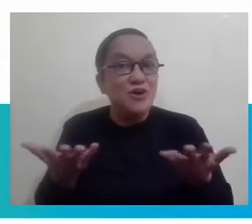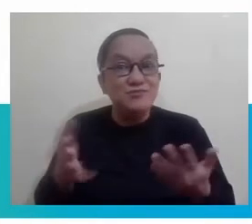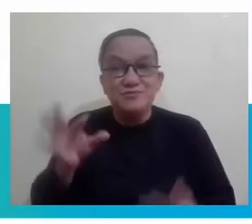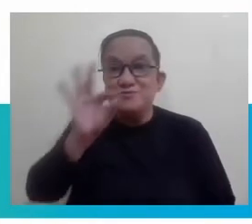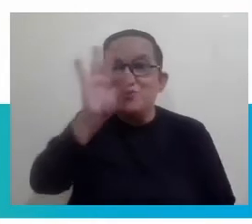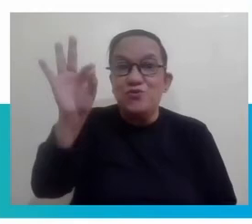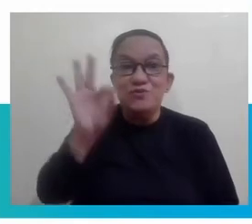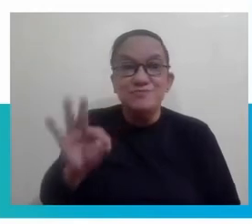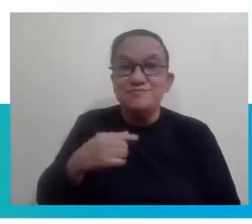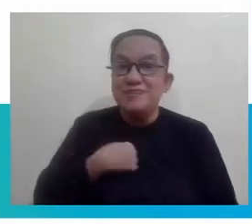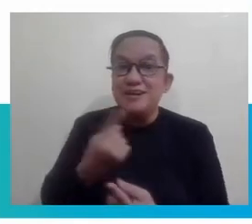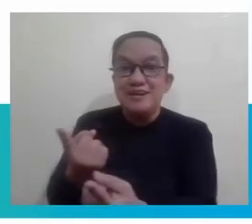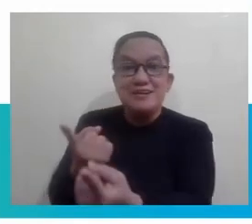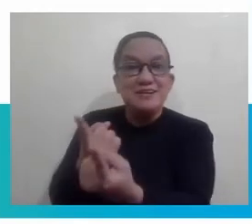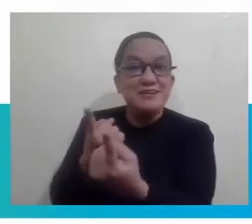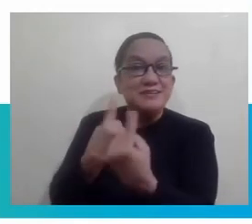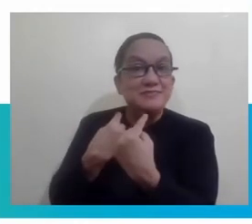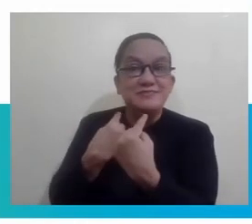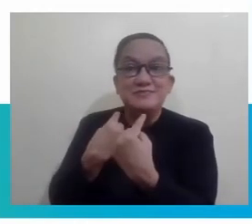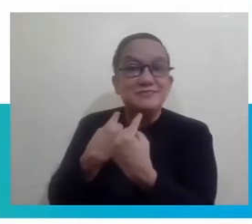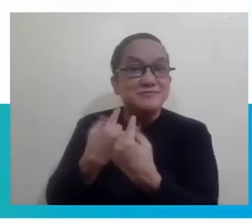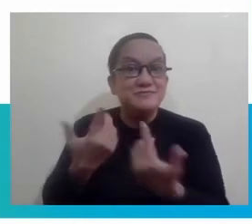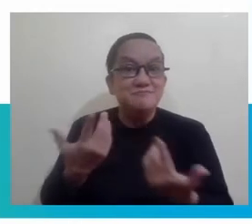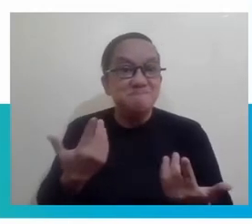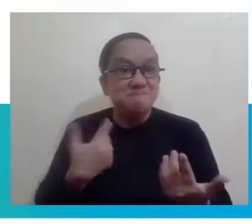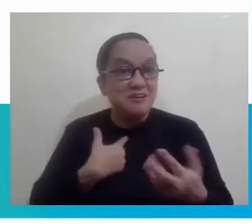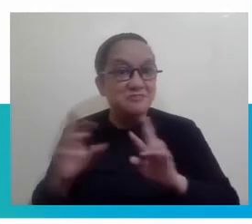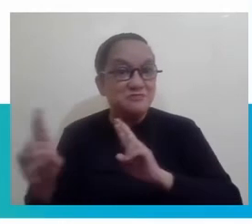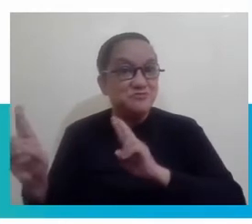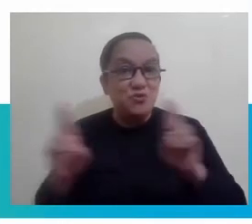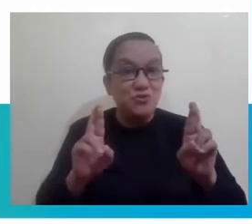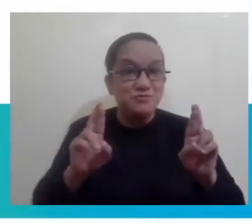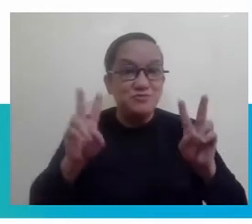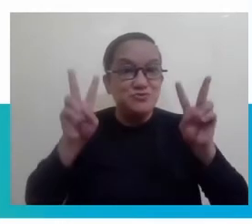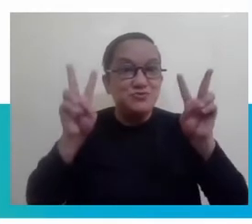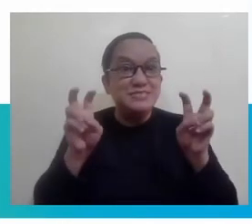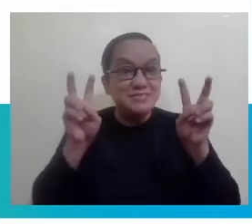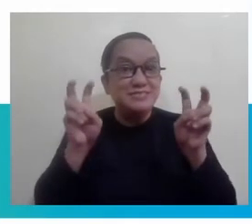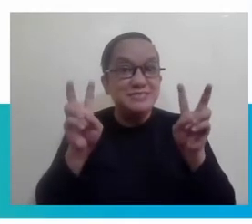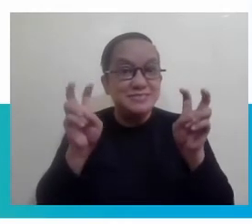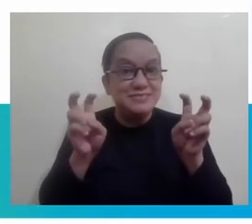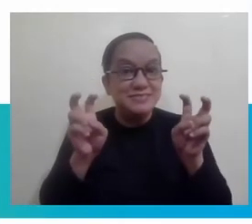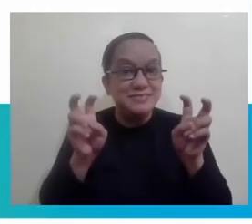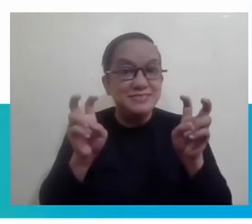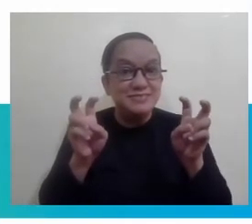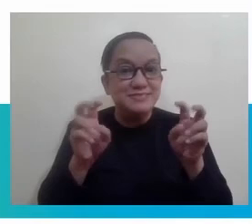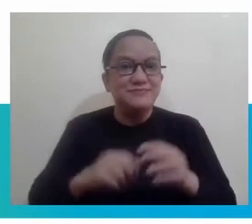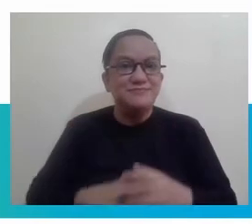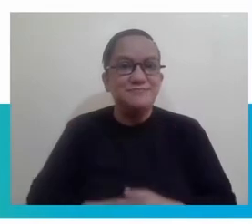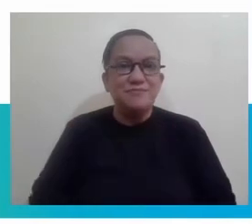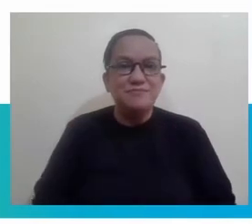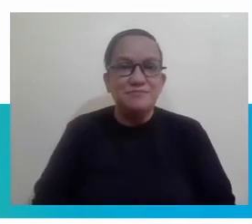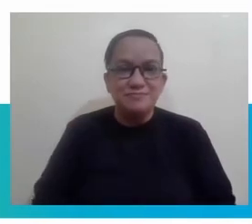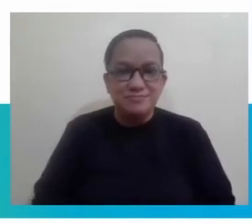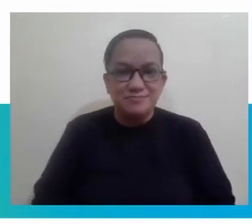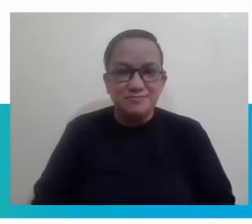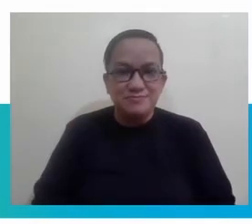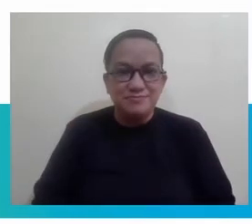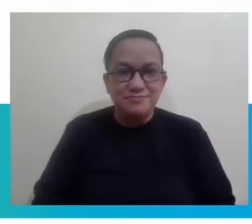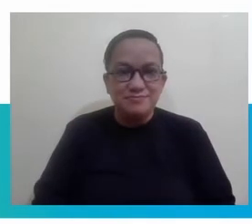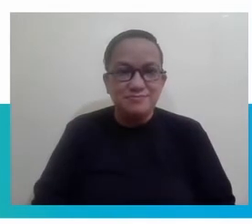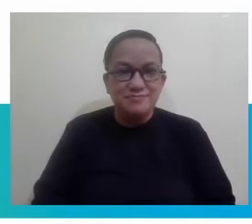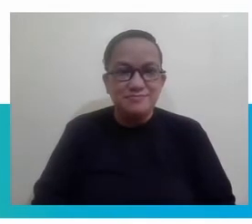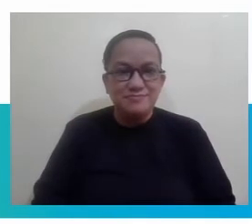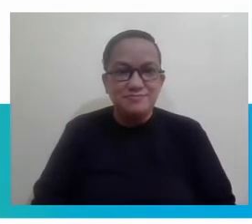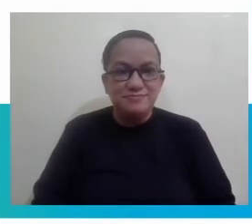ready. I will be receiving questions that the audience has sent us by my magic moderator